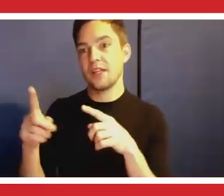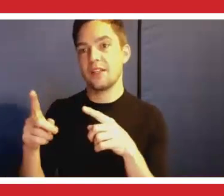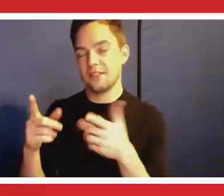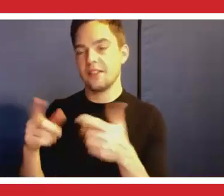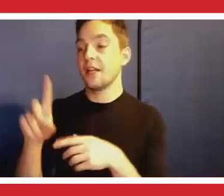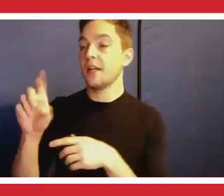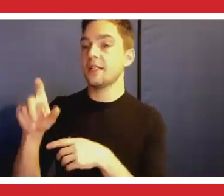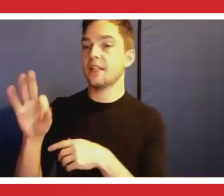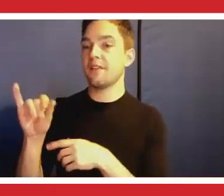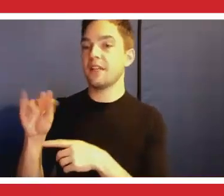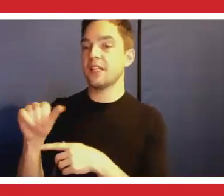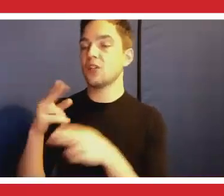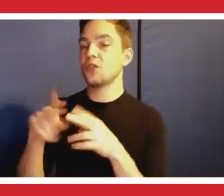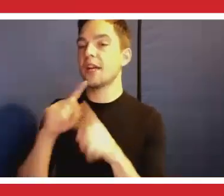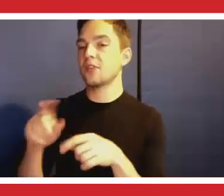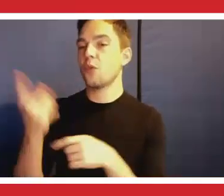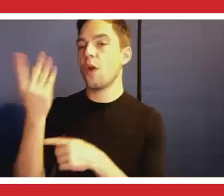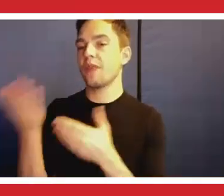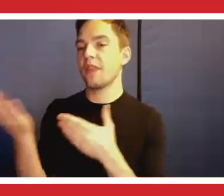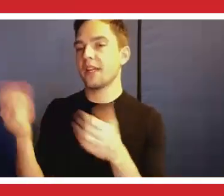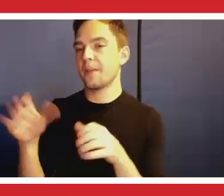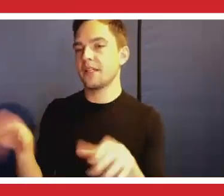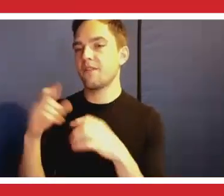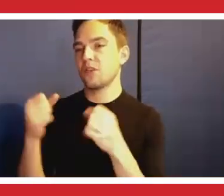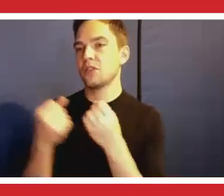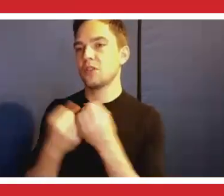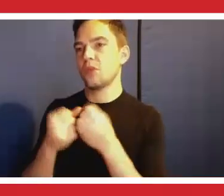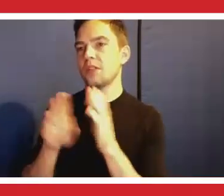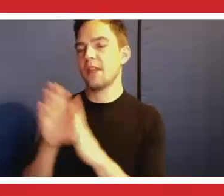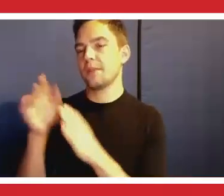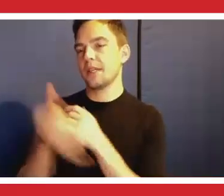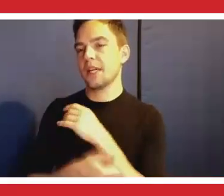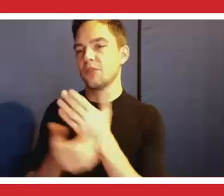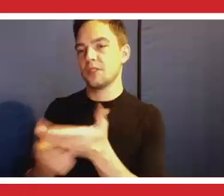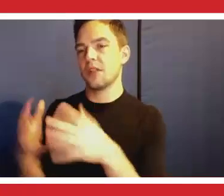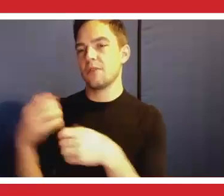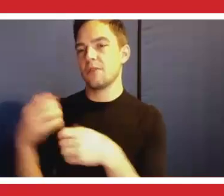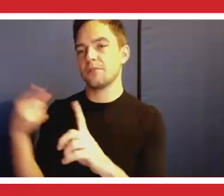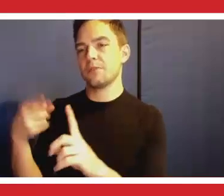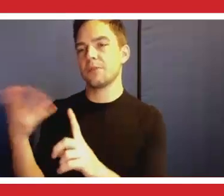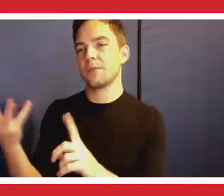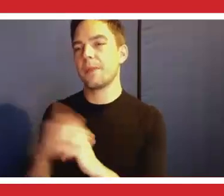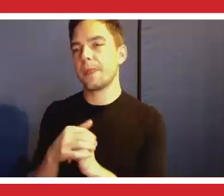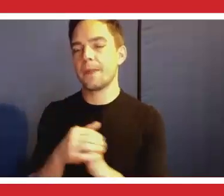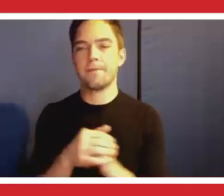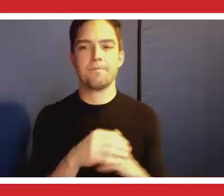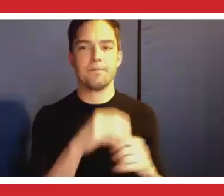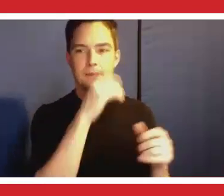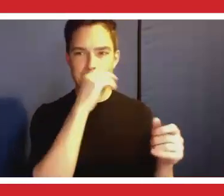very short answer, one thing that can be done to support developing countries. Work with them,